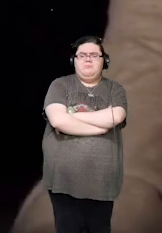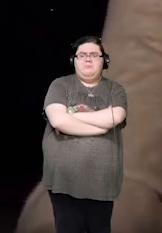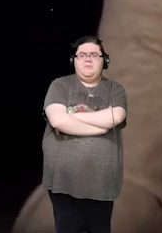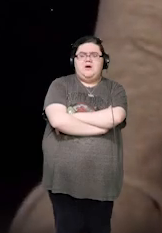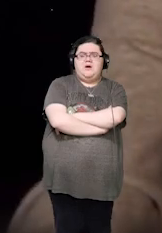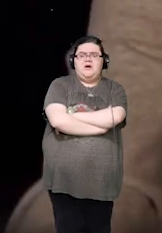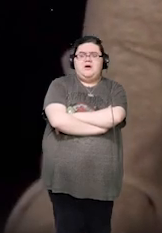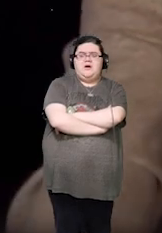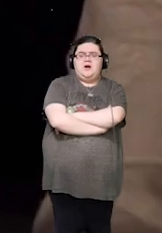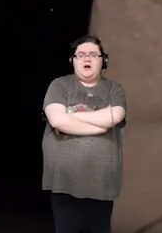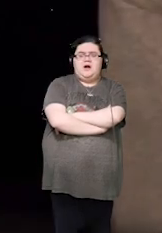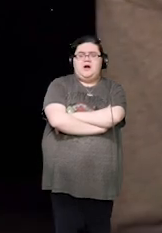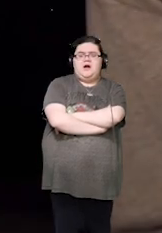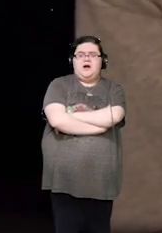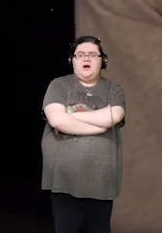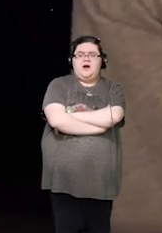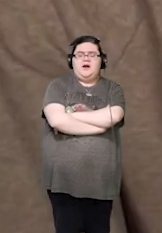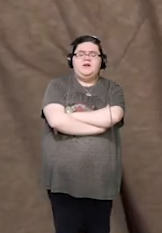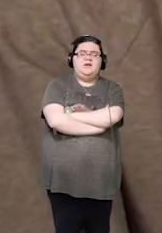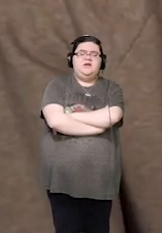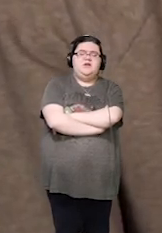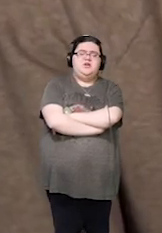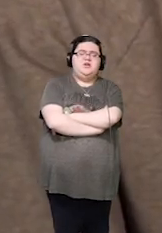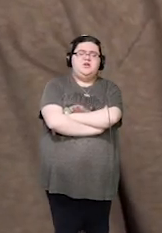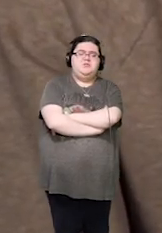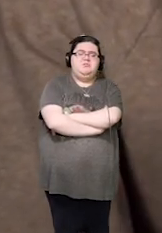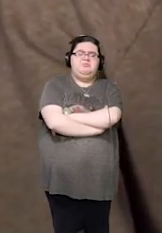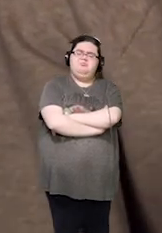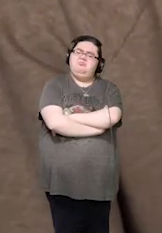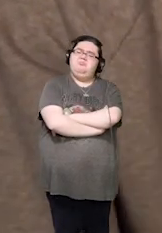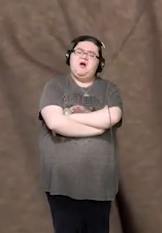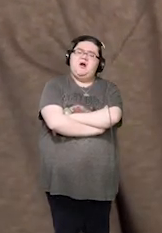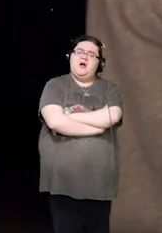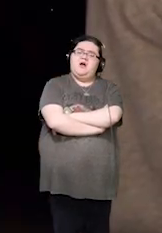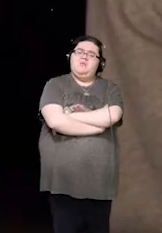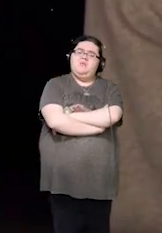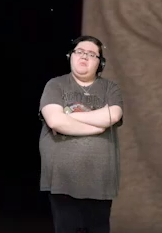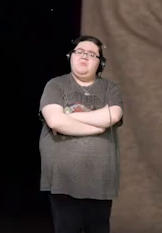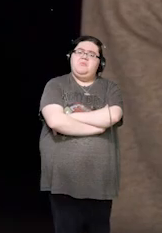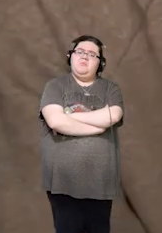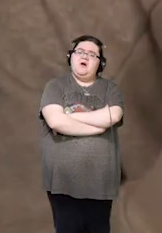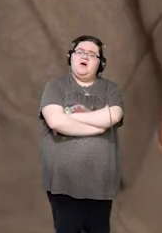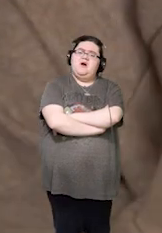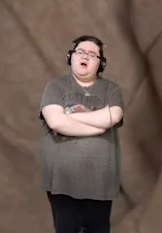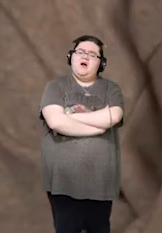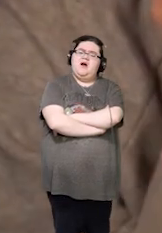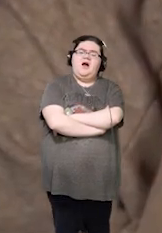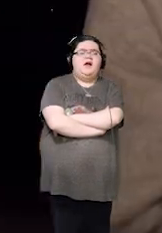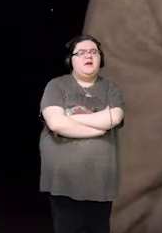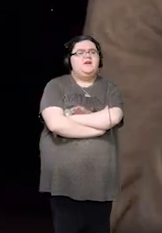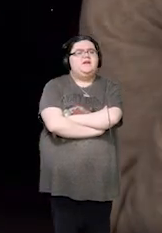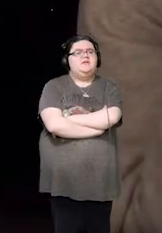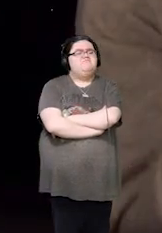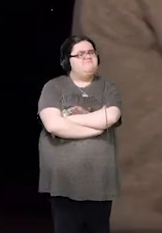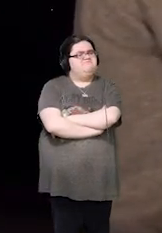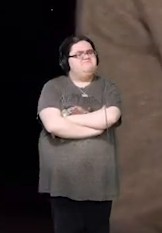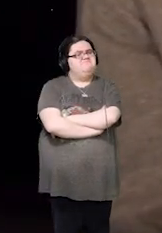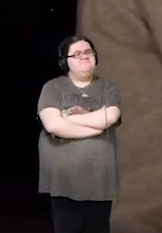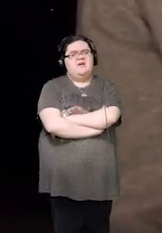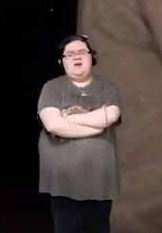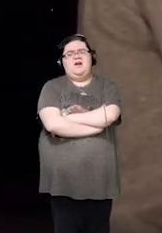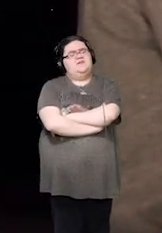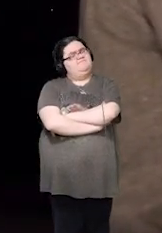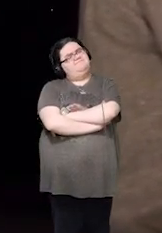Who is the charity? I think it is. My issue is, was that not a bad present? And it saved her life. I'm really confused. This has got my head